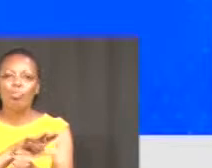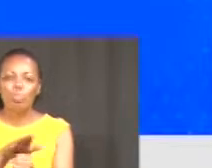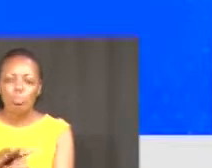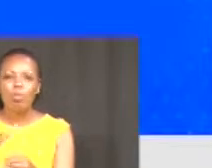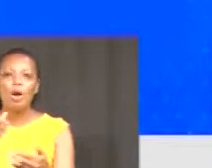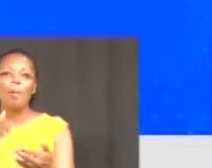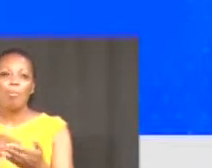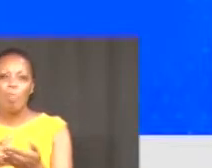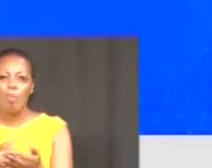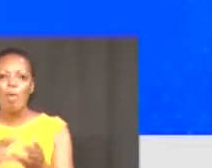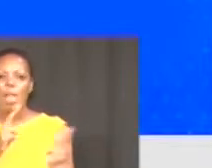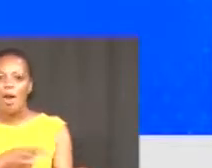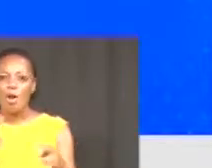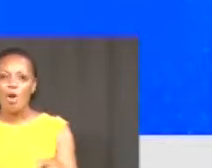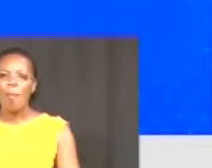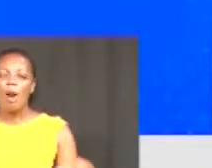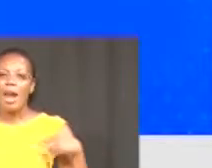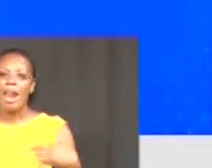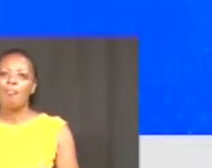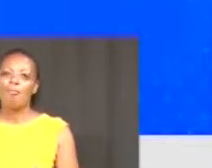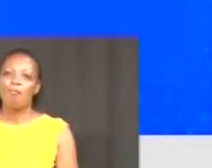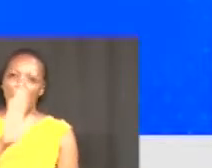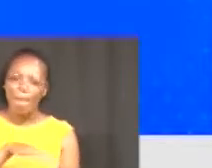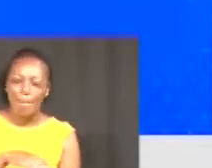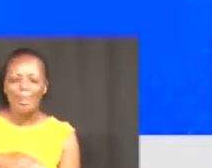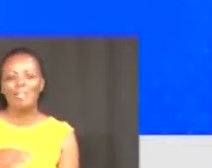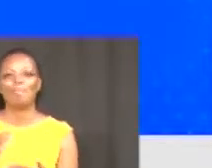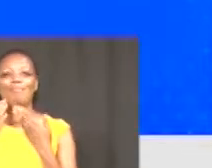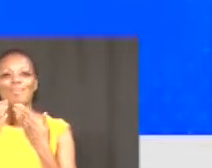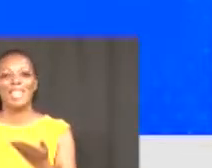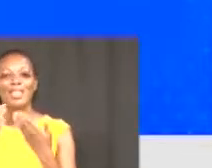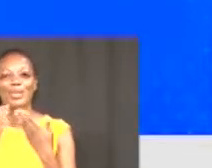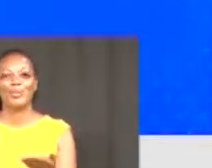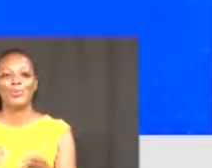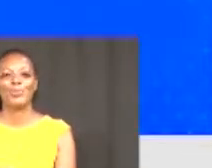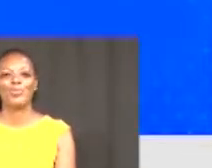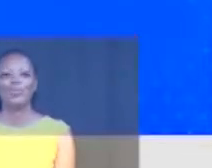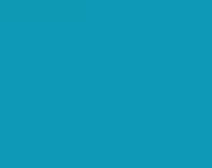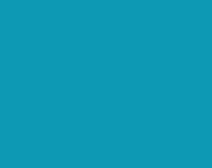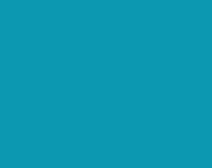corona virus na hali yetu ya kawaida tutairudia. Asanteni sana.